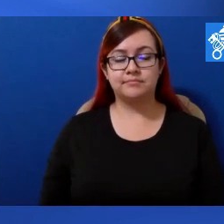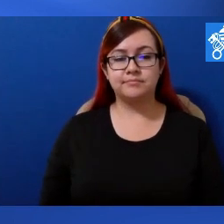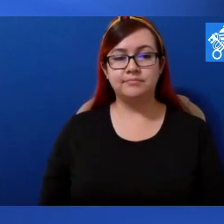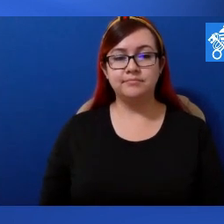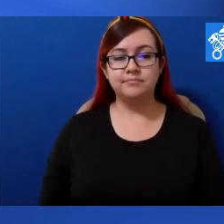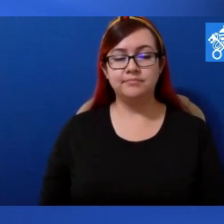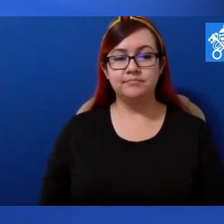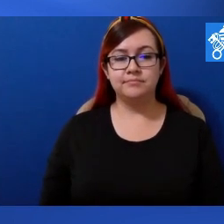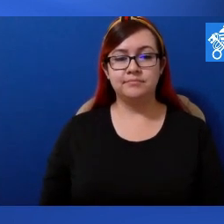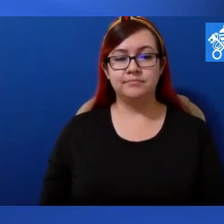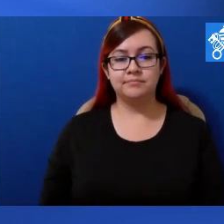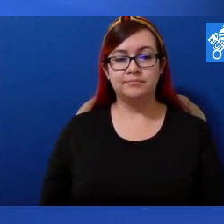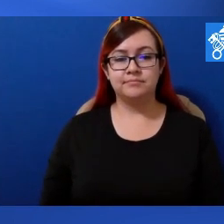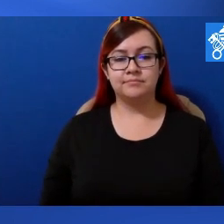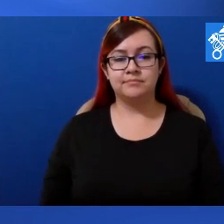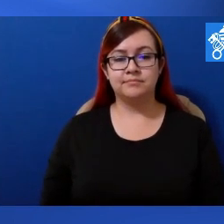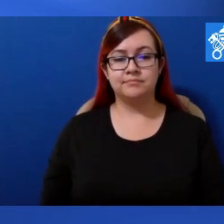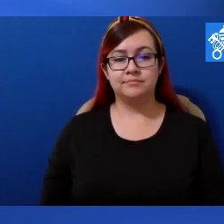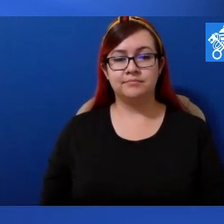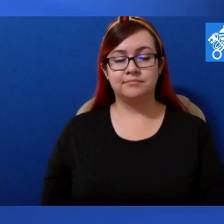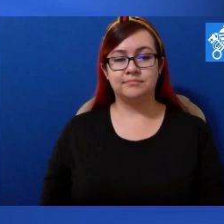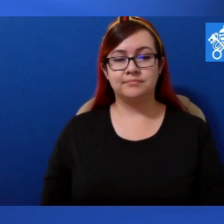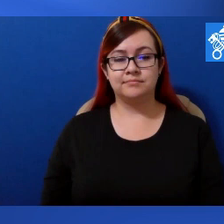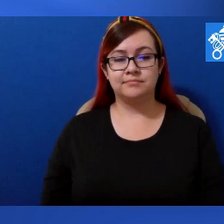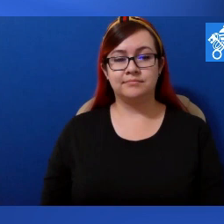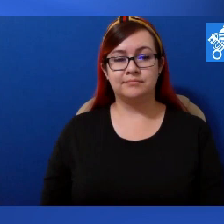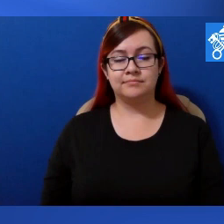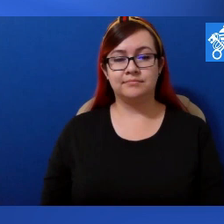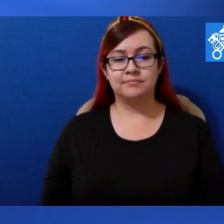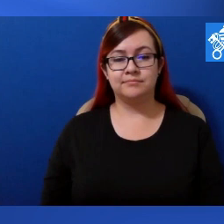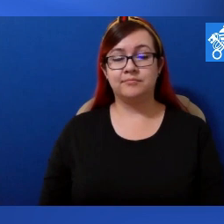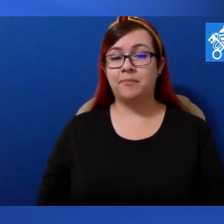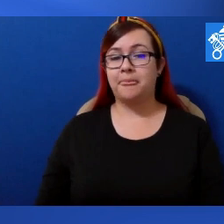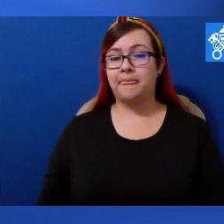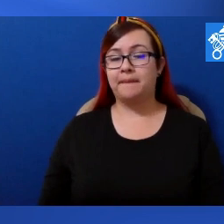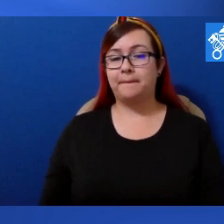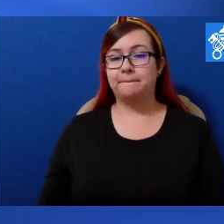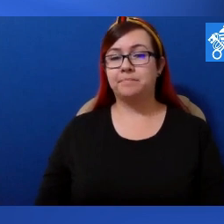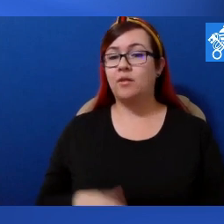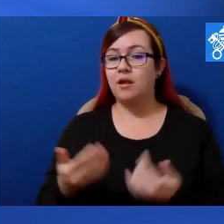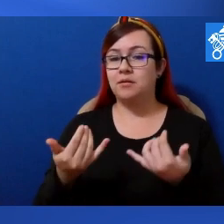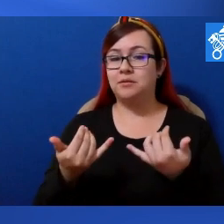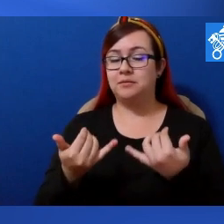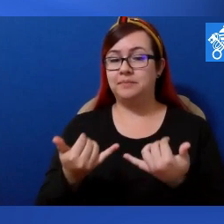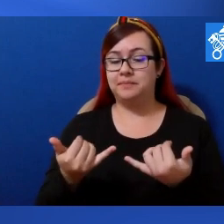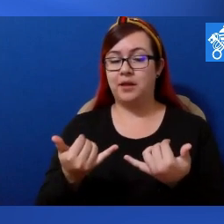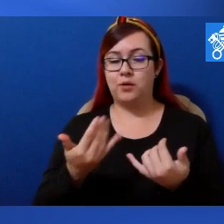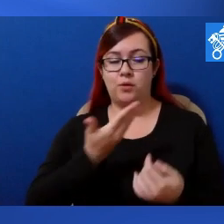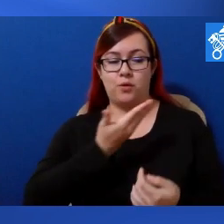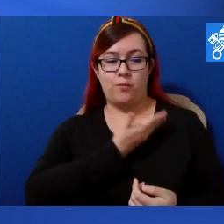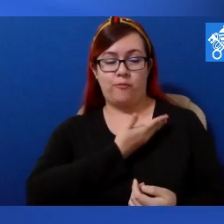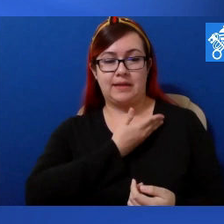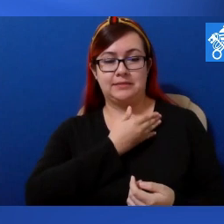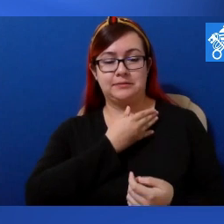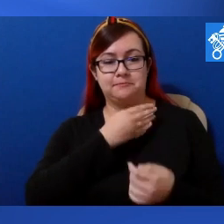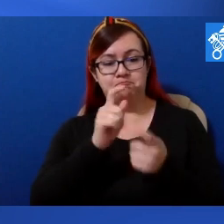provenienti dal vostro paese che testimoniano il Vangelo in varie parti del mondo. Vi incoraggio a sostenere con le